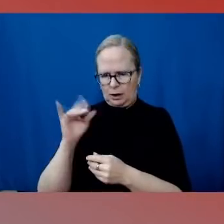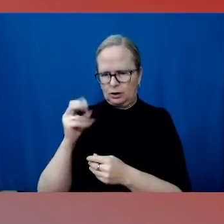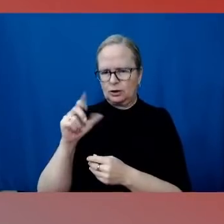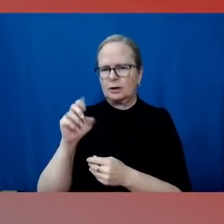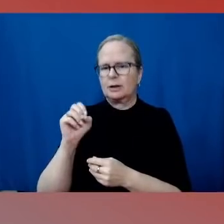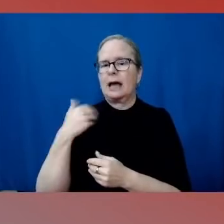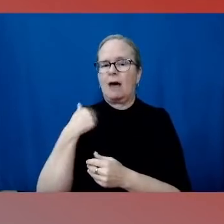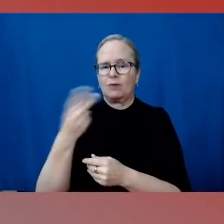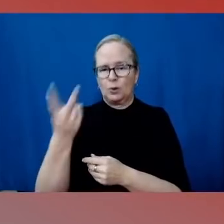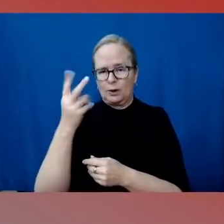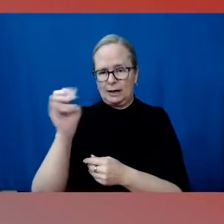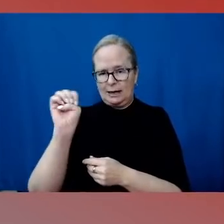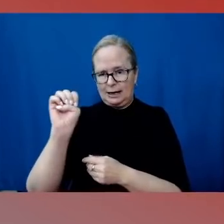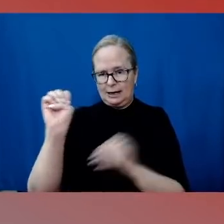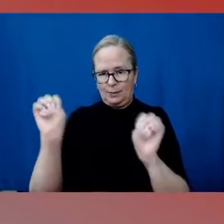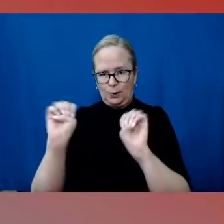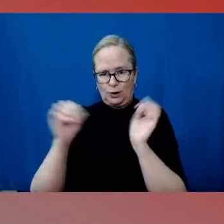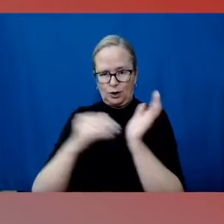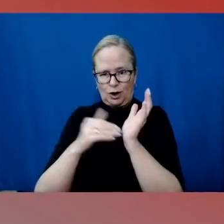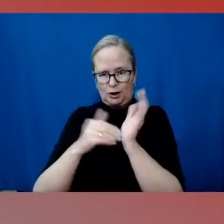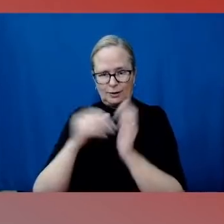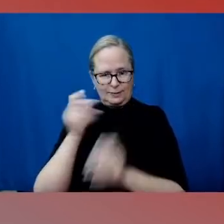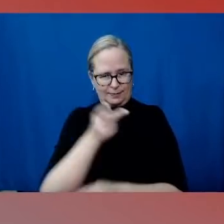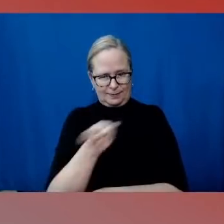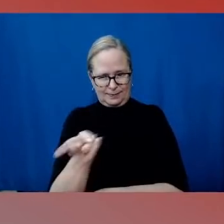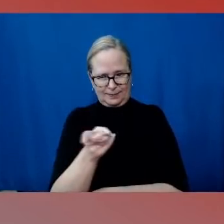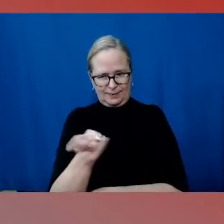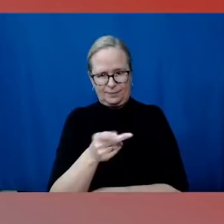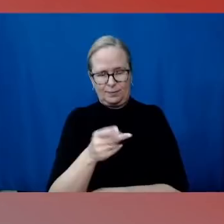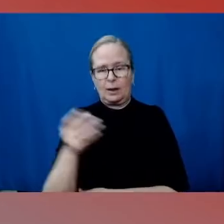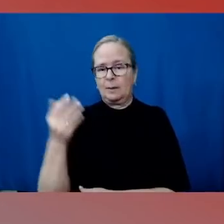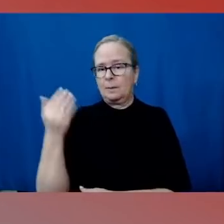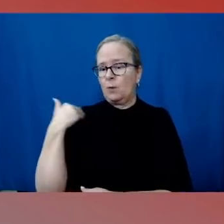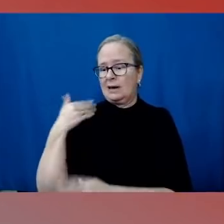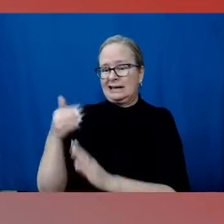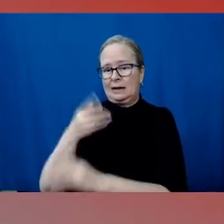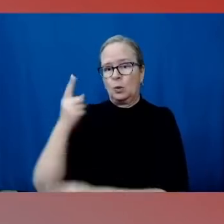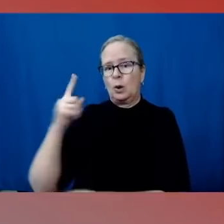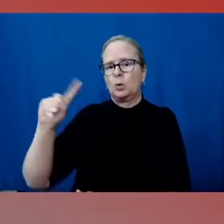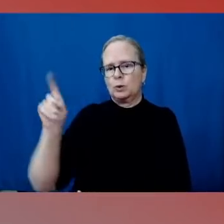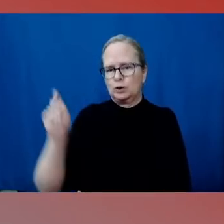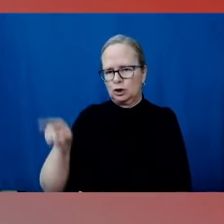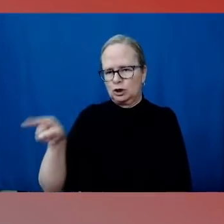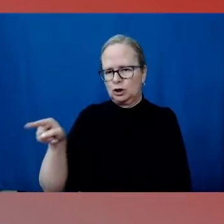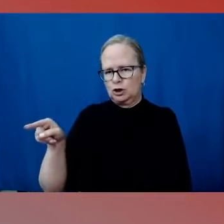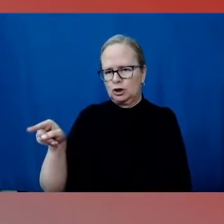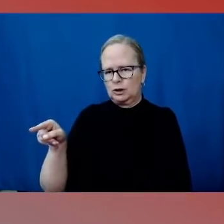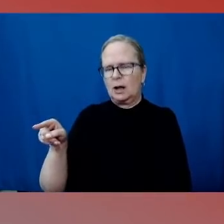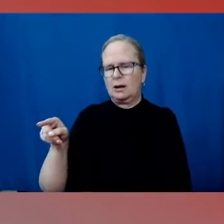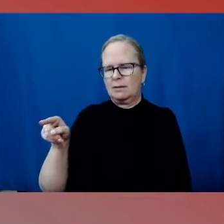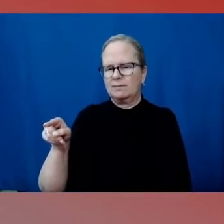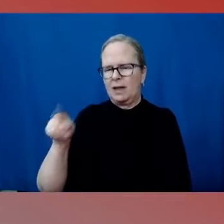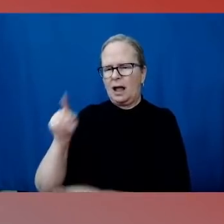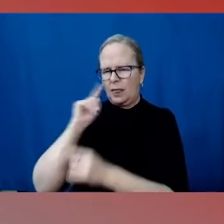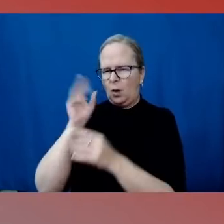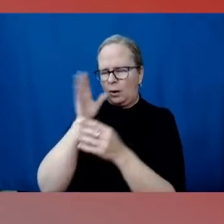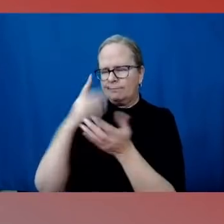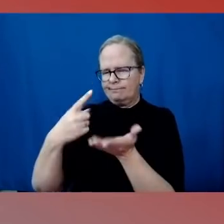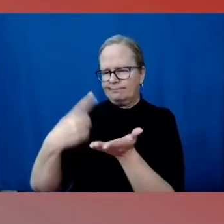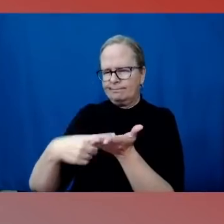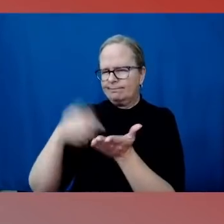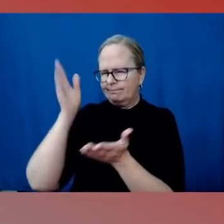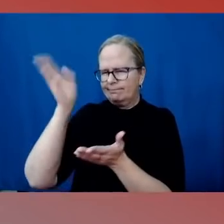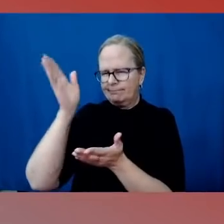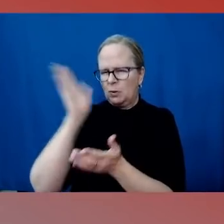Since we have two ER docs with us today, a question that we've received in the past and something that I think we will do a future